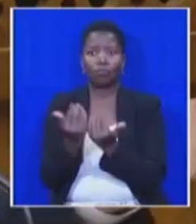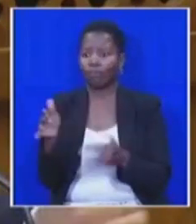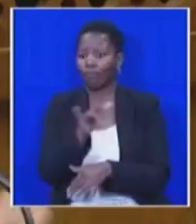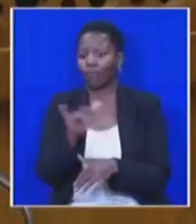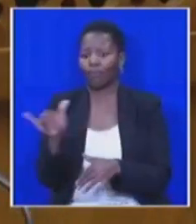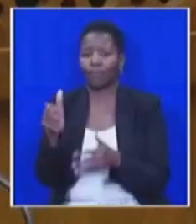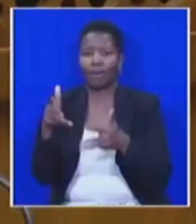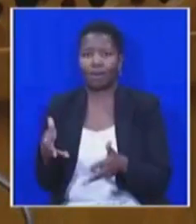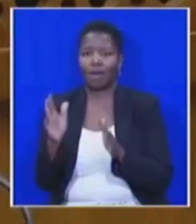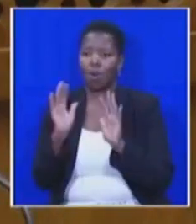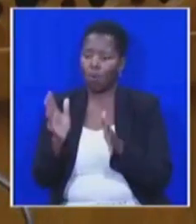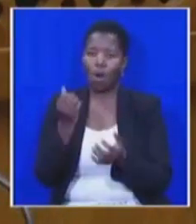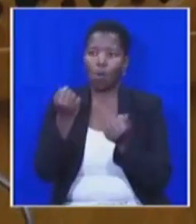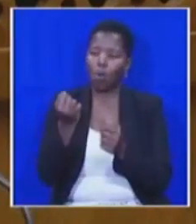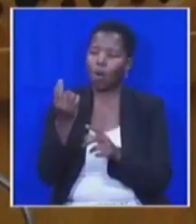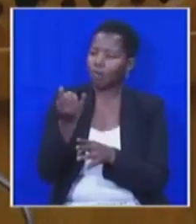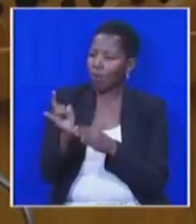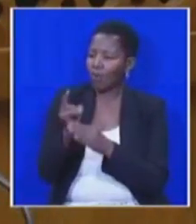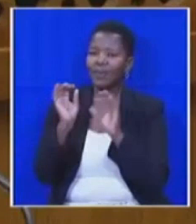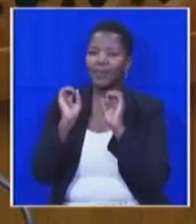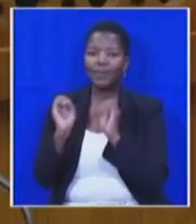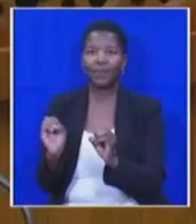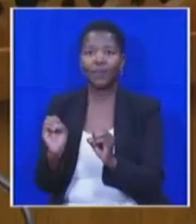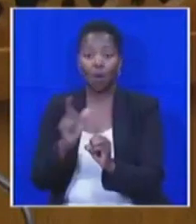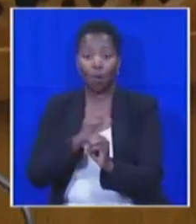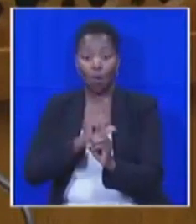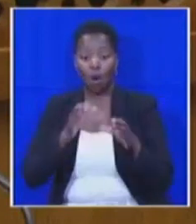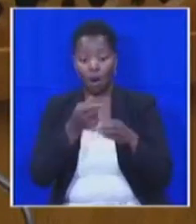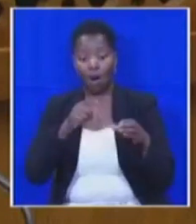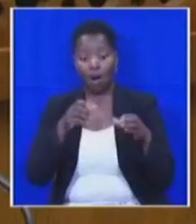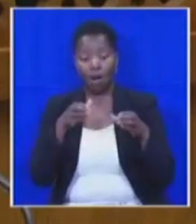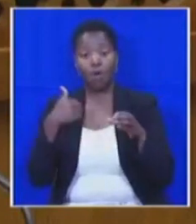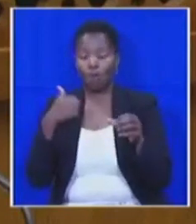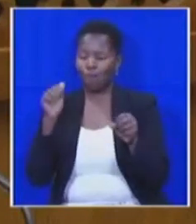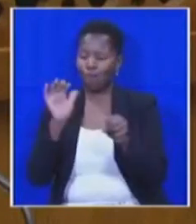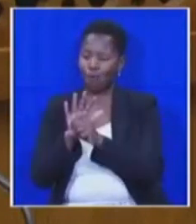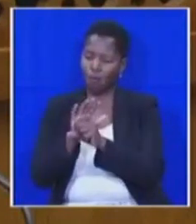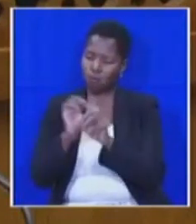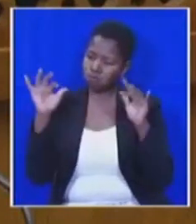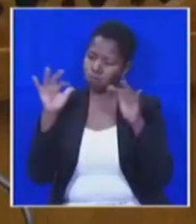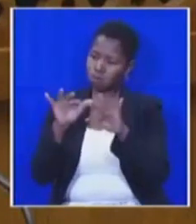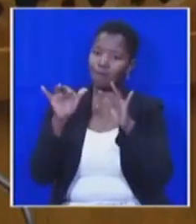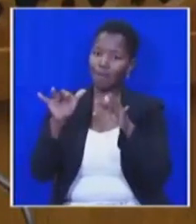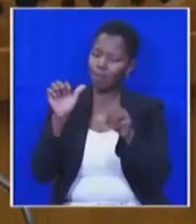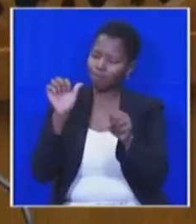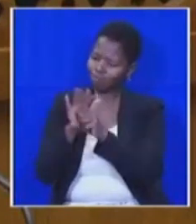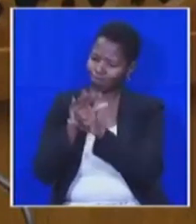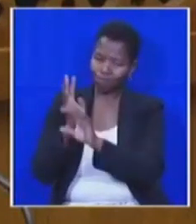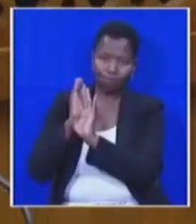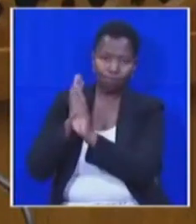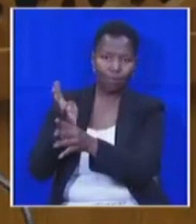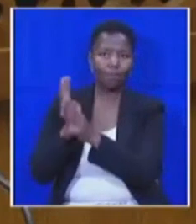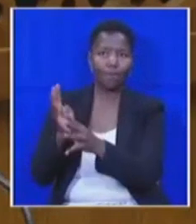All you do is lose in court. And that is why the opposition is filling stadiums. That is why the opposition is growing